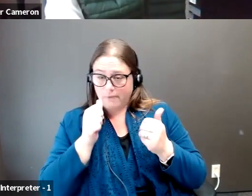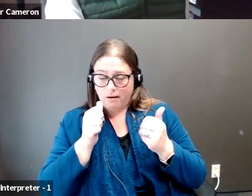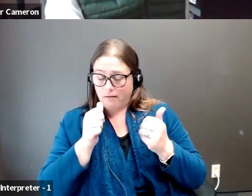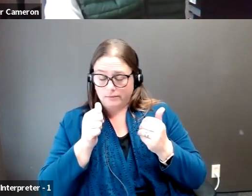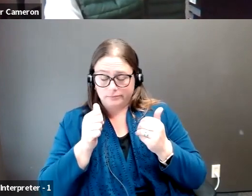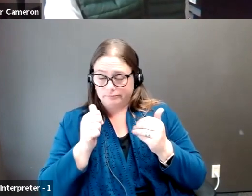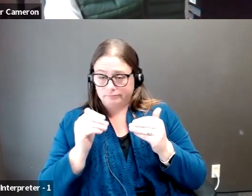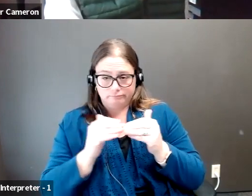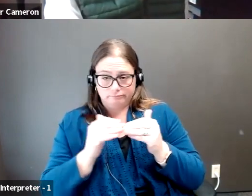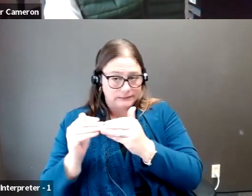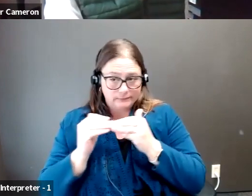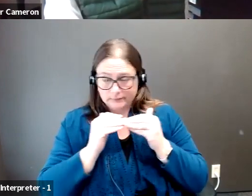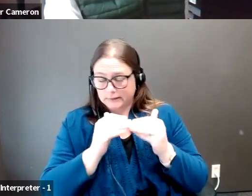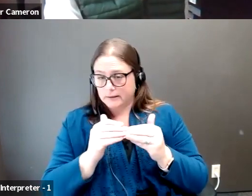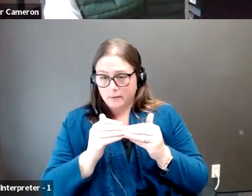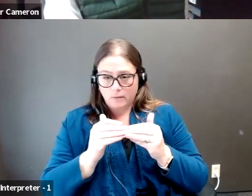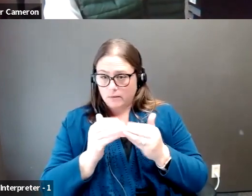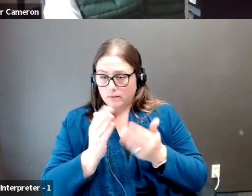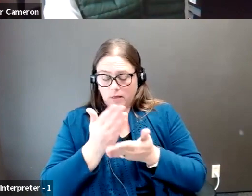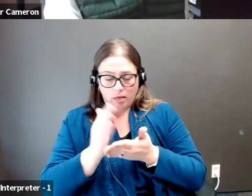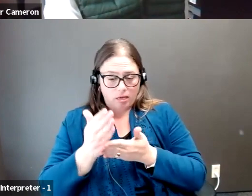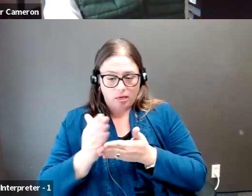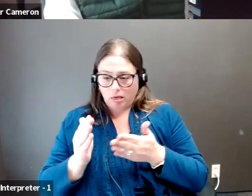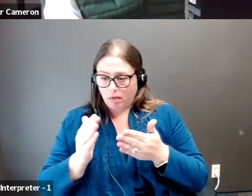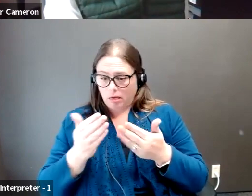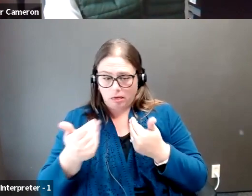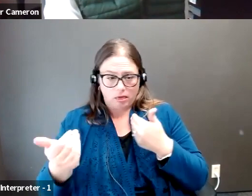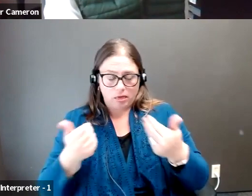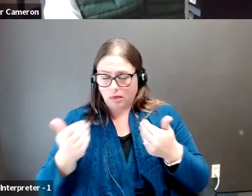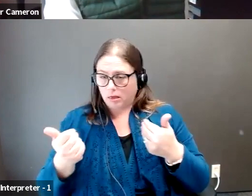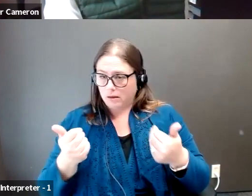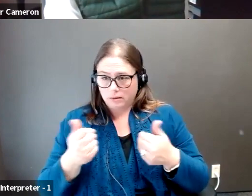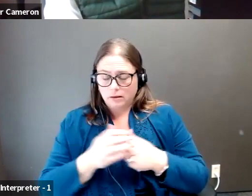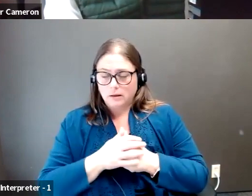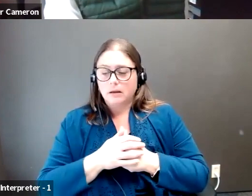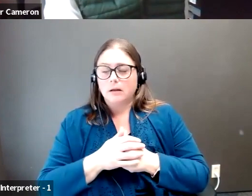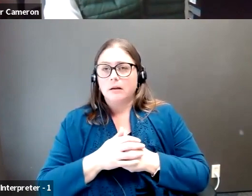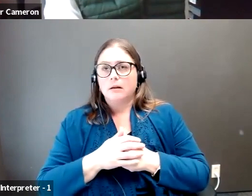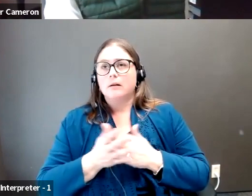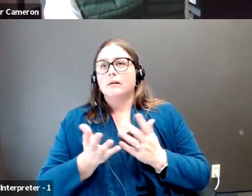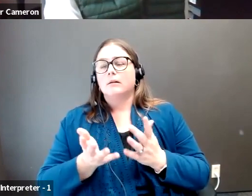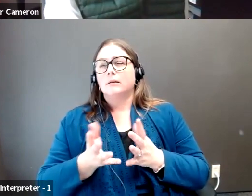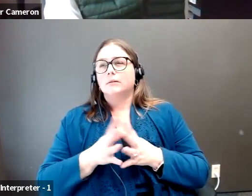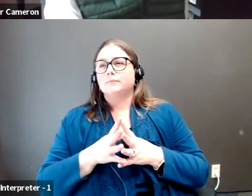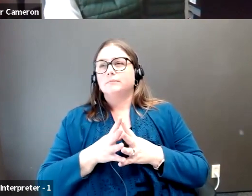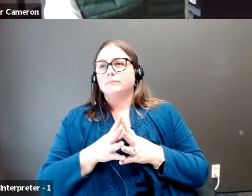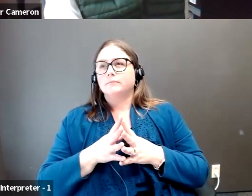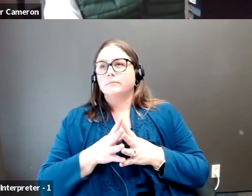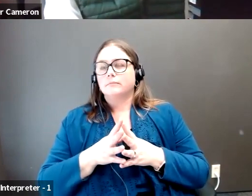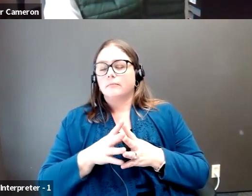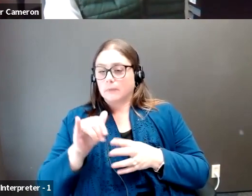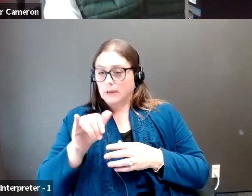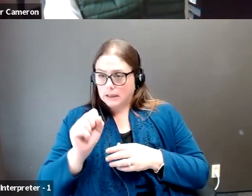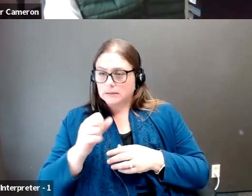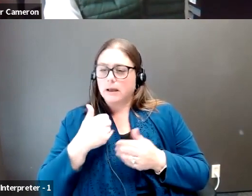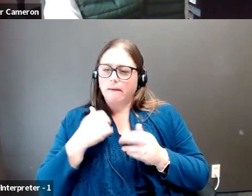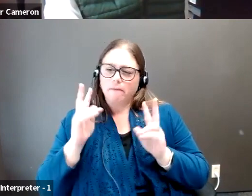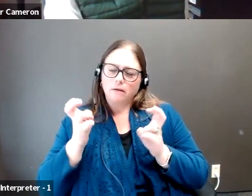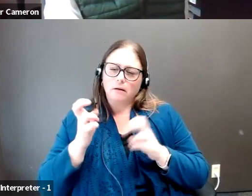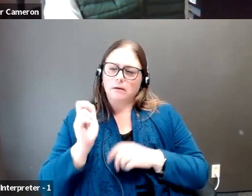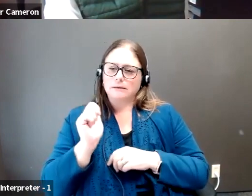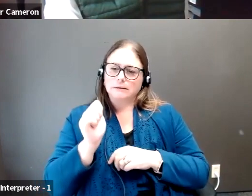what Kate's getting to in the question. So there are certainly self-pay